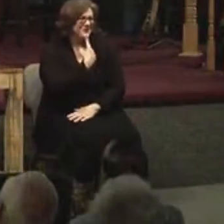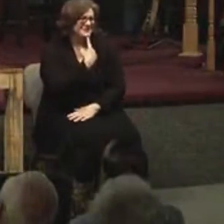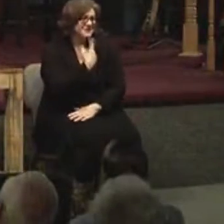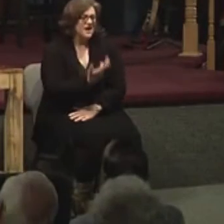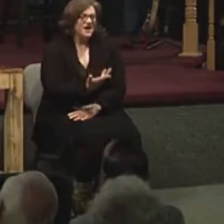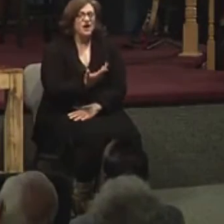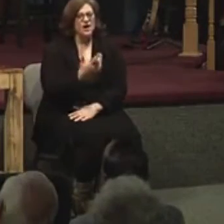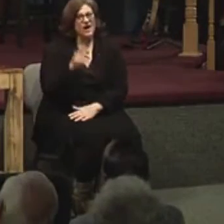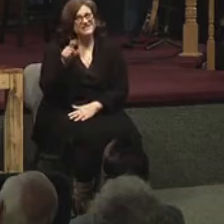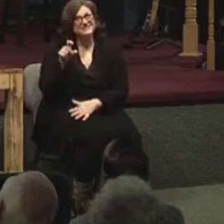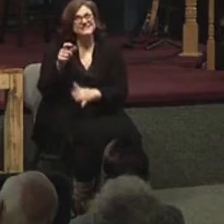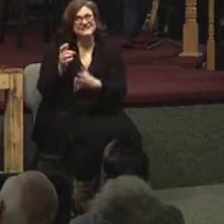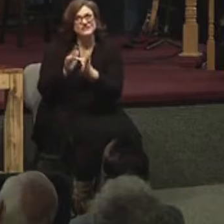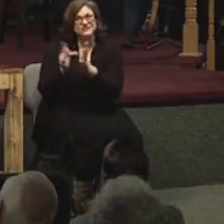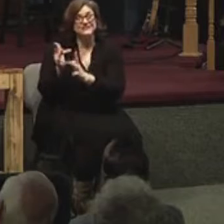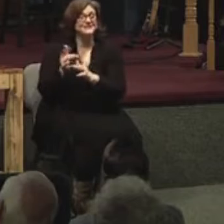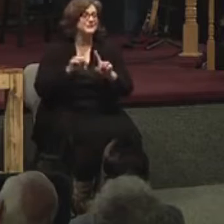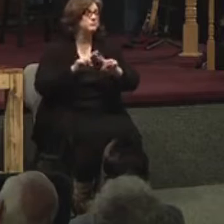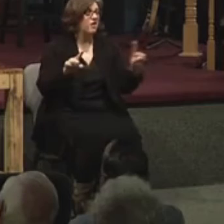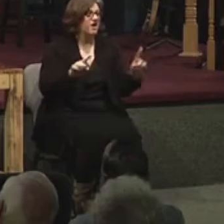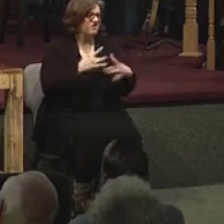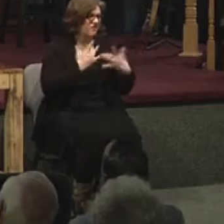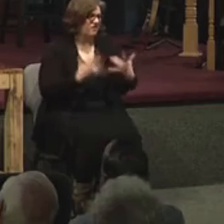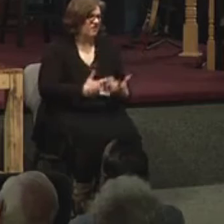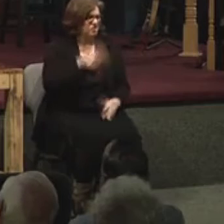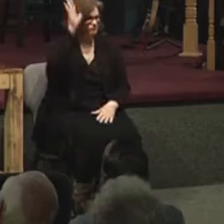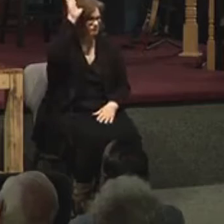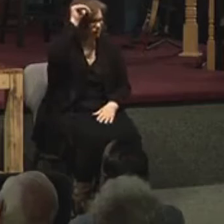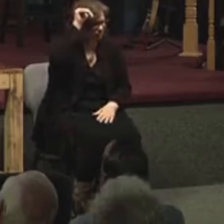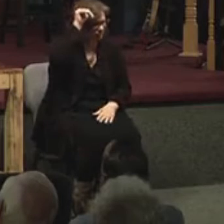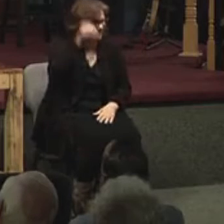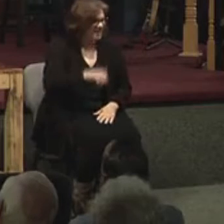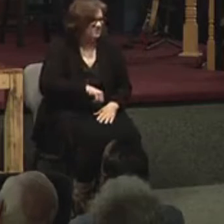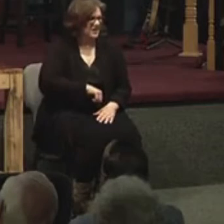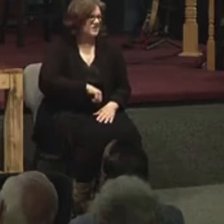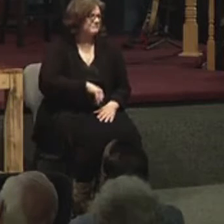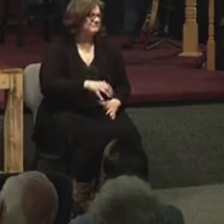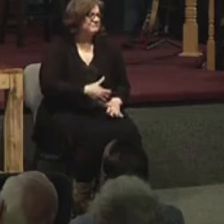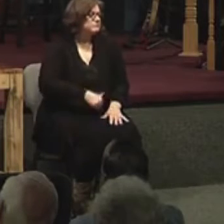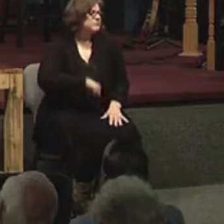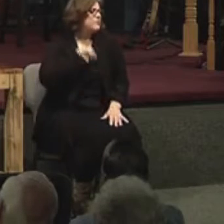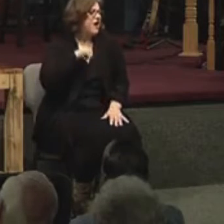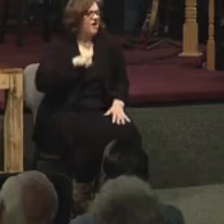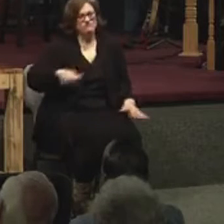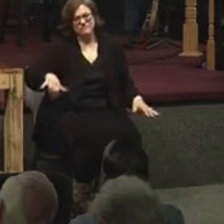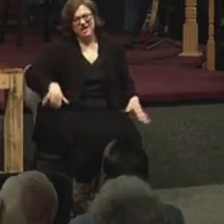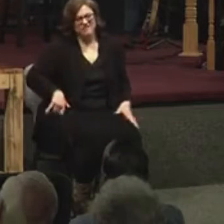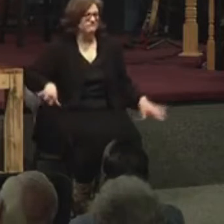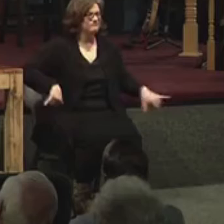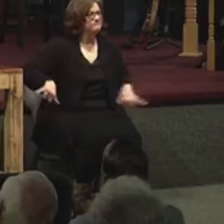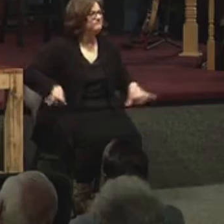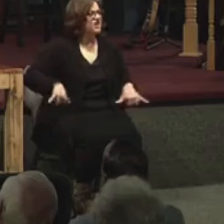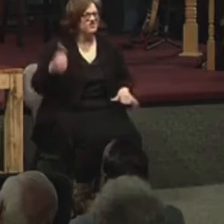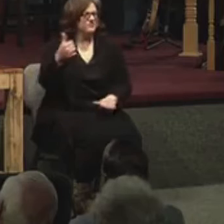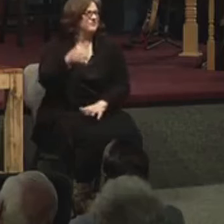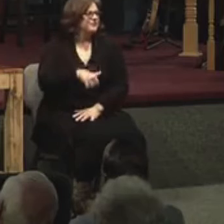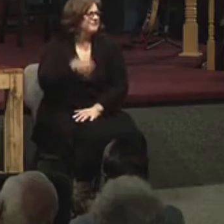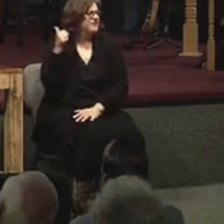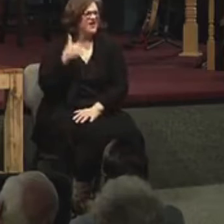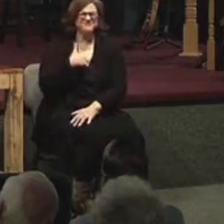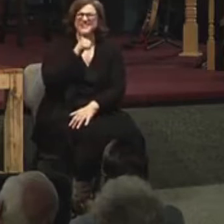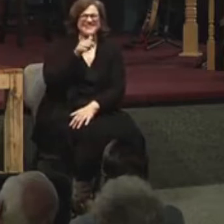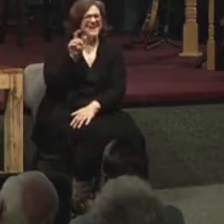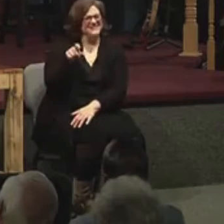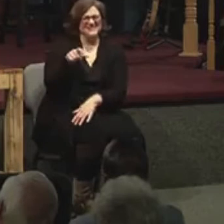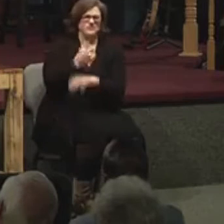rescued. And sometimes in people's pride, they refuse to admit they need to be saved. And as long as we